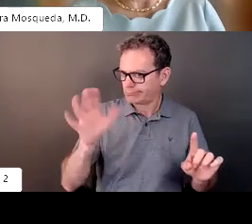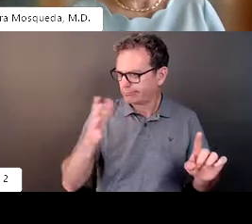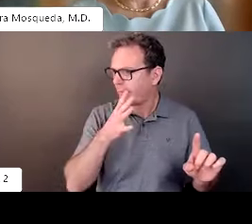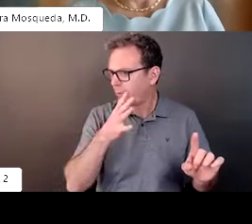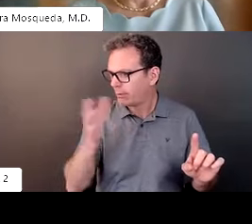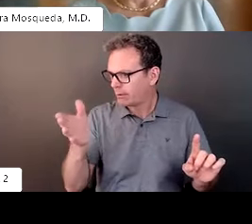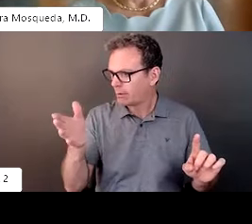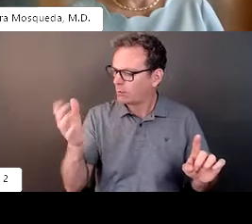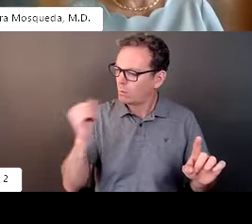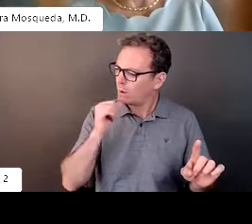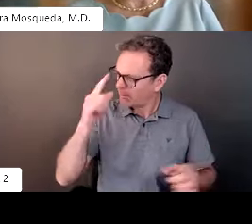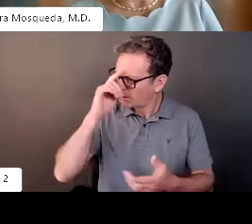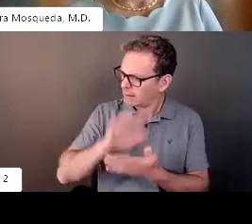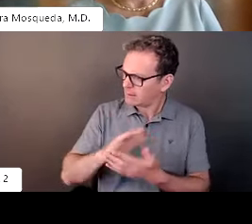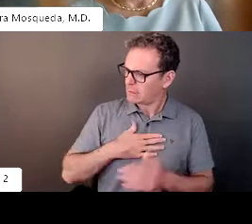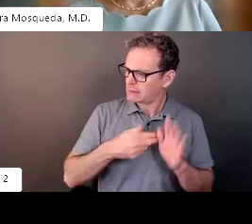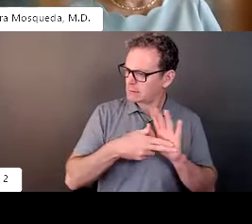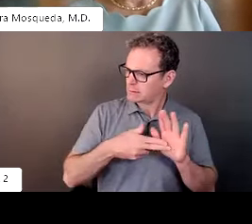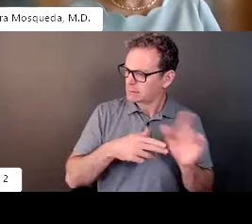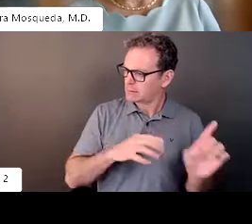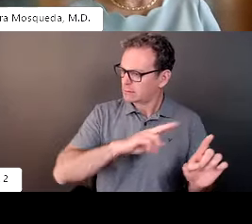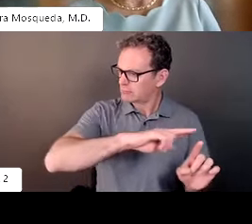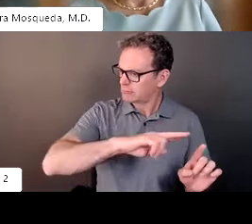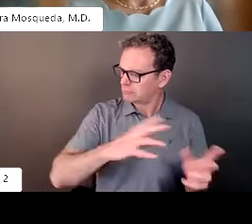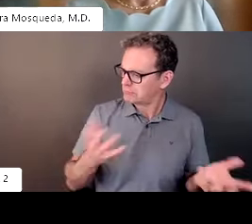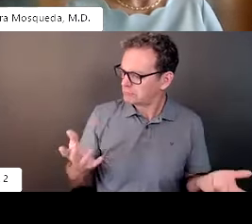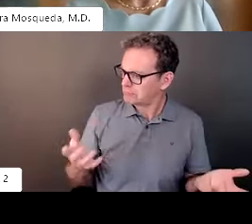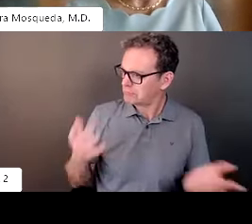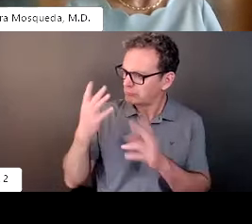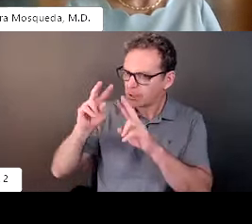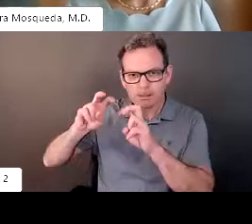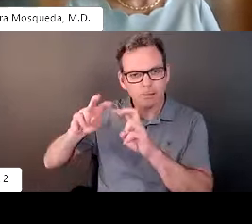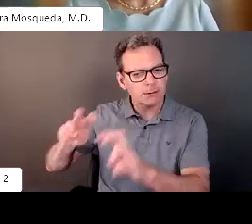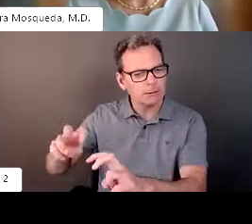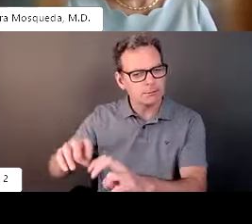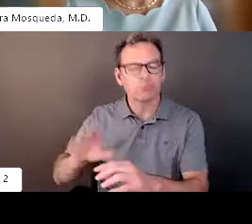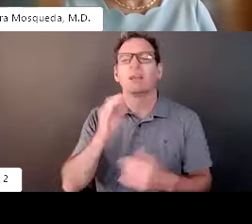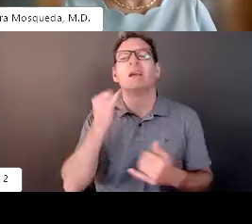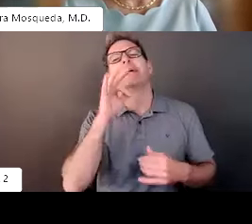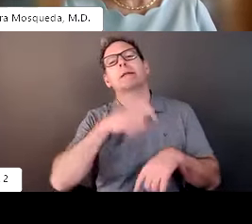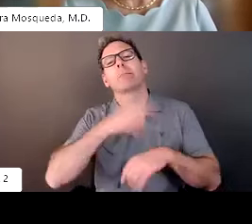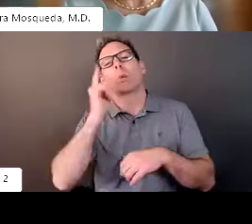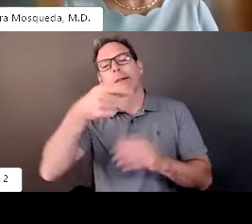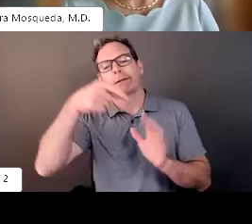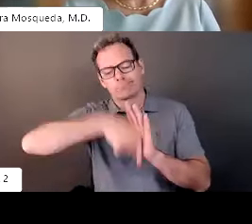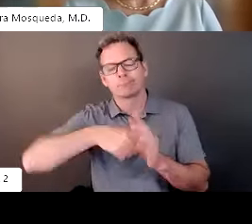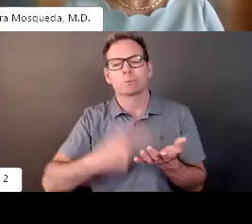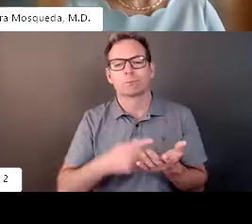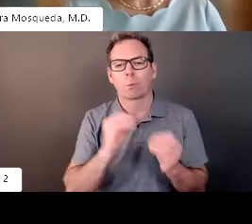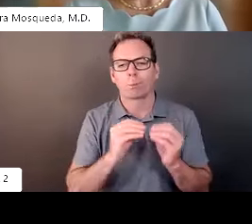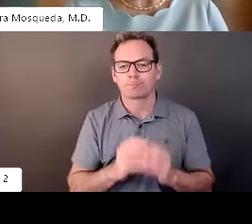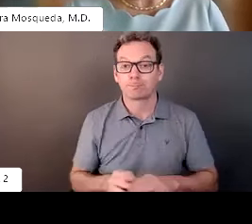cause. All right. I'm gonna keep moving forward here and talk a little bit